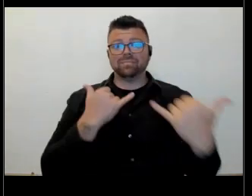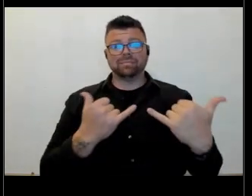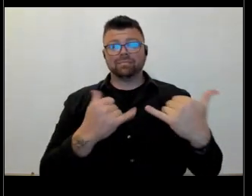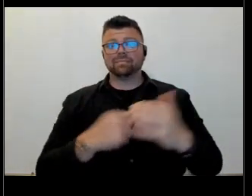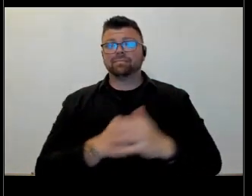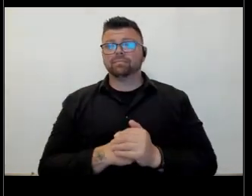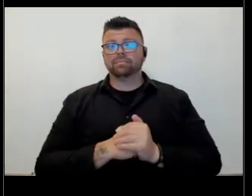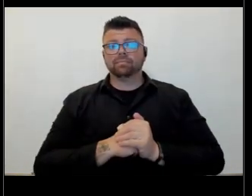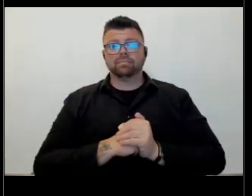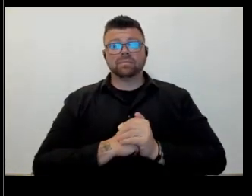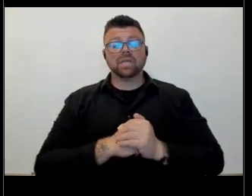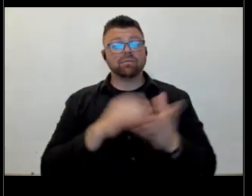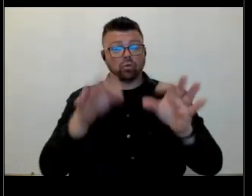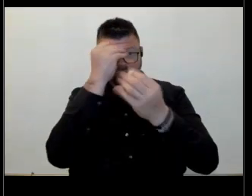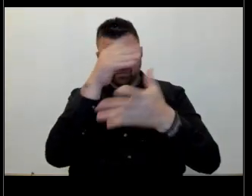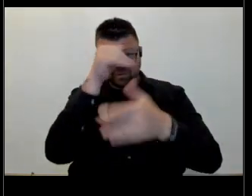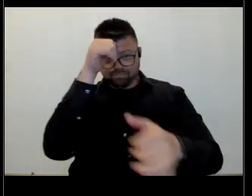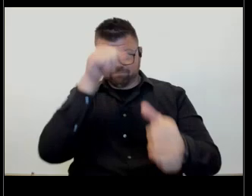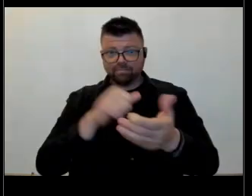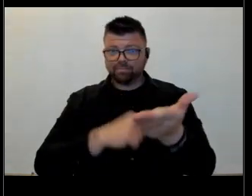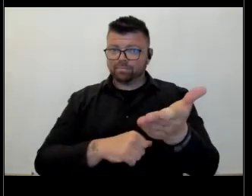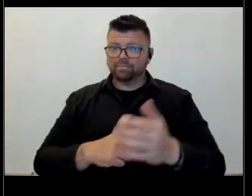key takeaways.